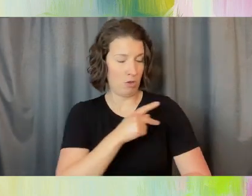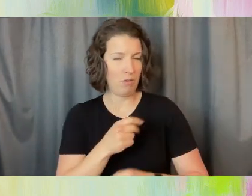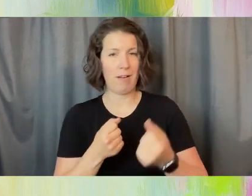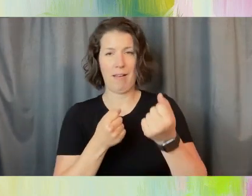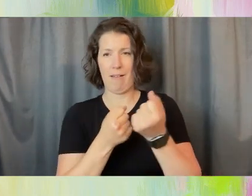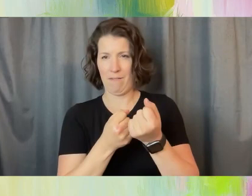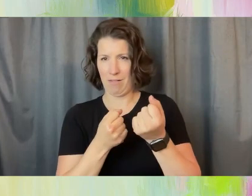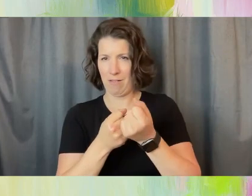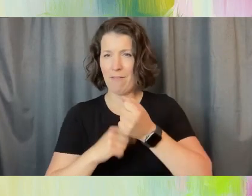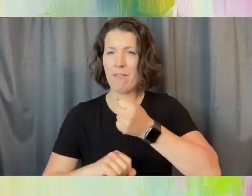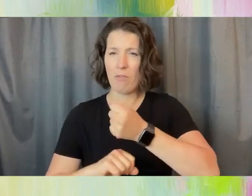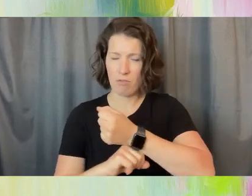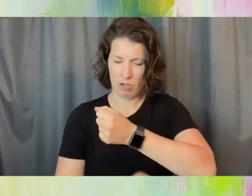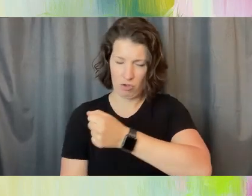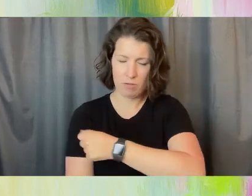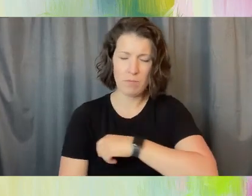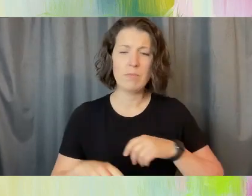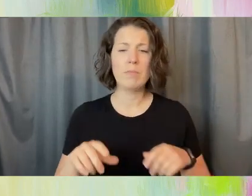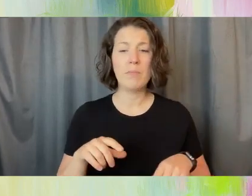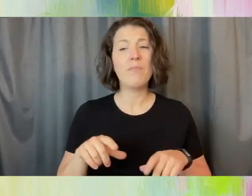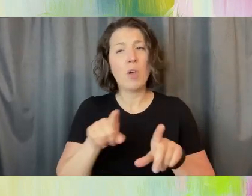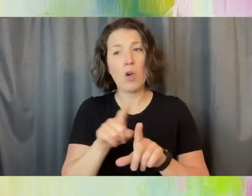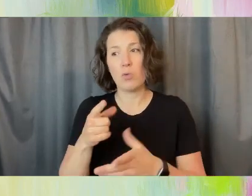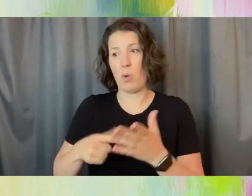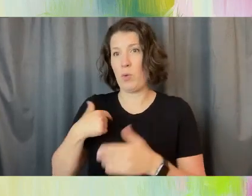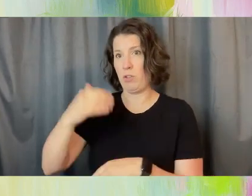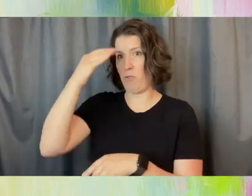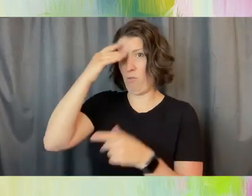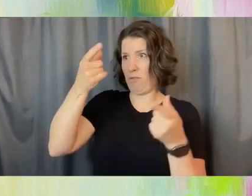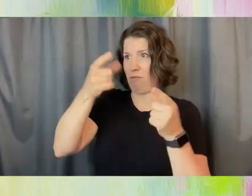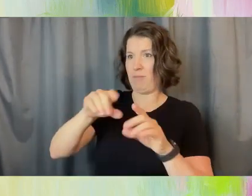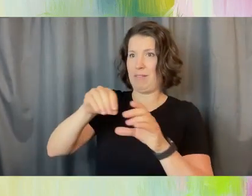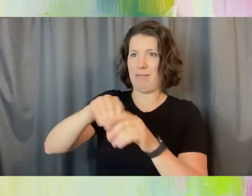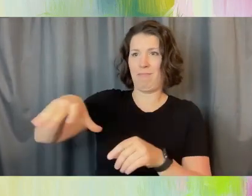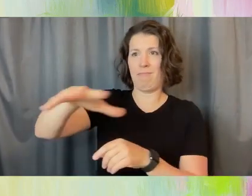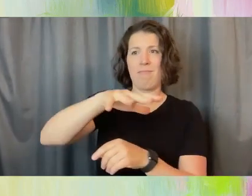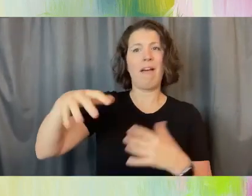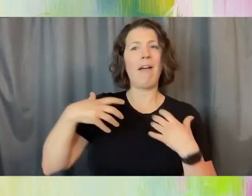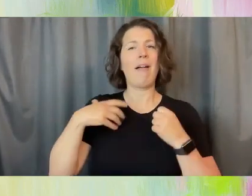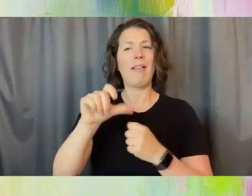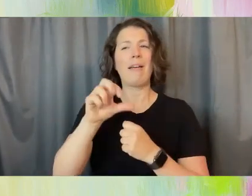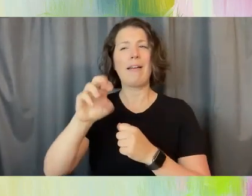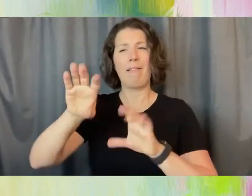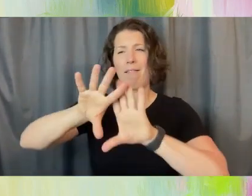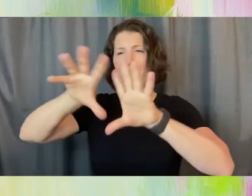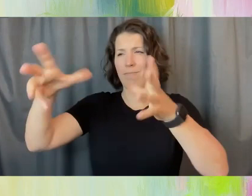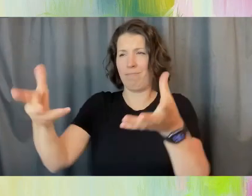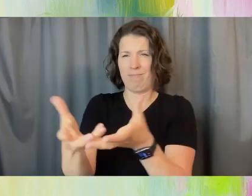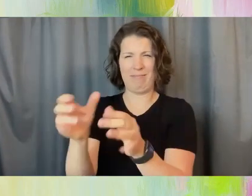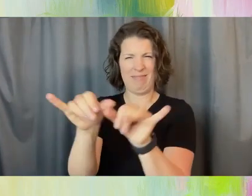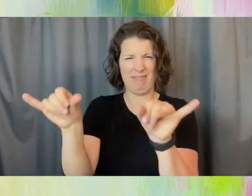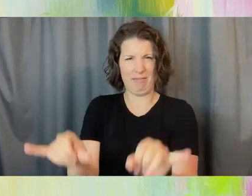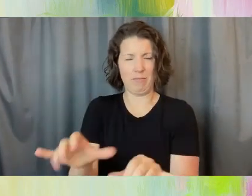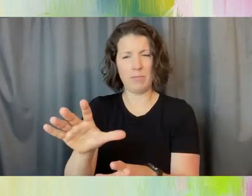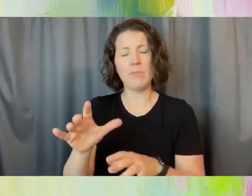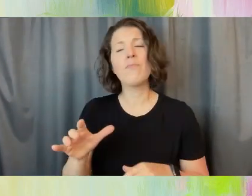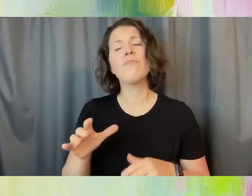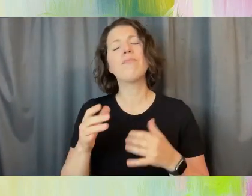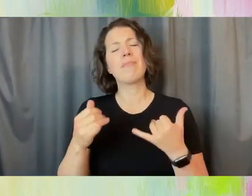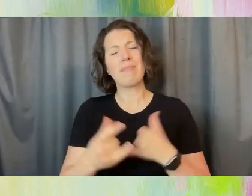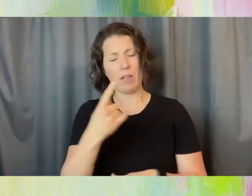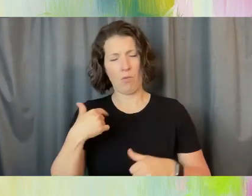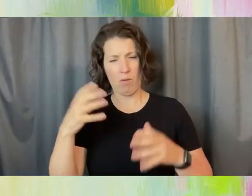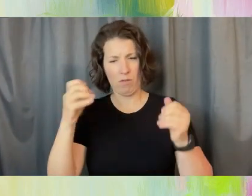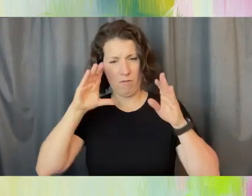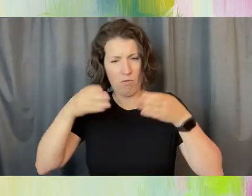as well as what we know is going on in the healthcare ecosystem. And this time we really wanted to focus on learning